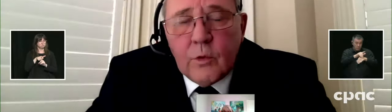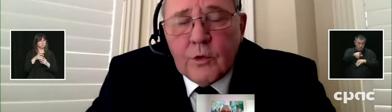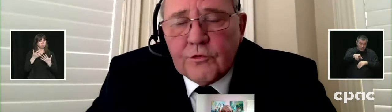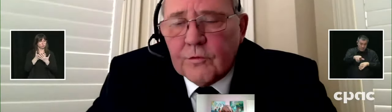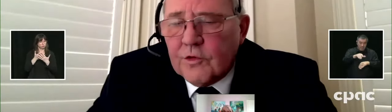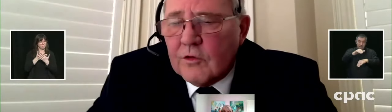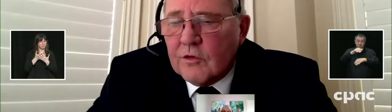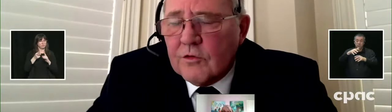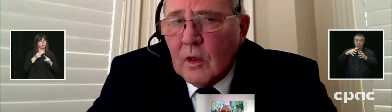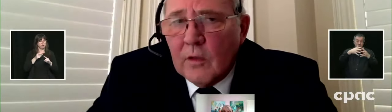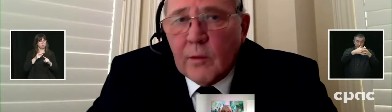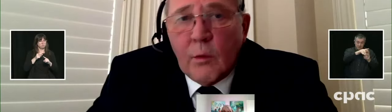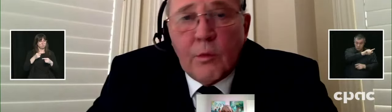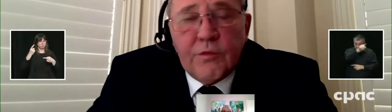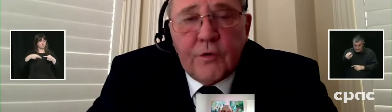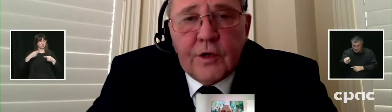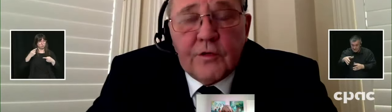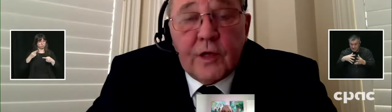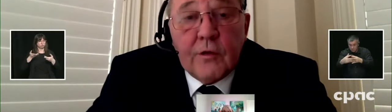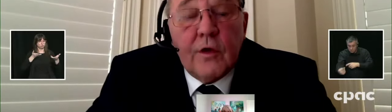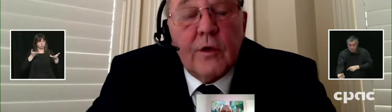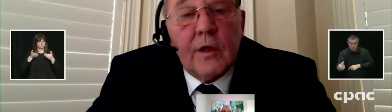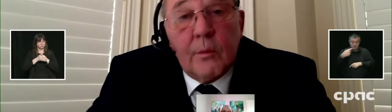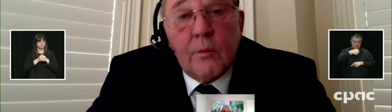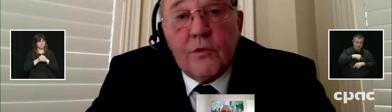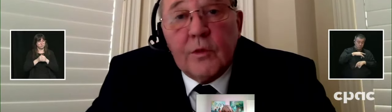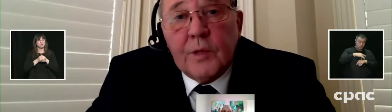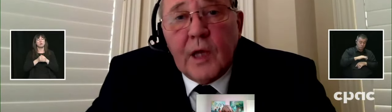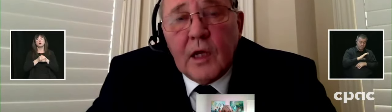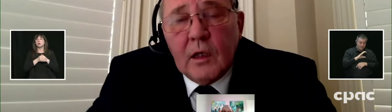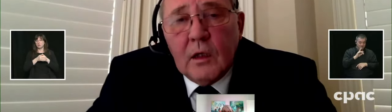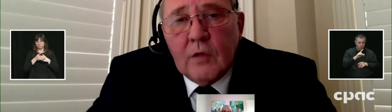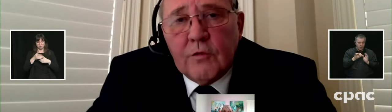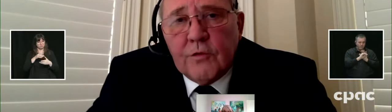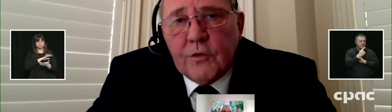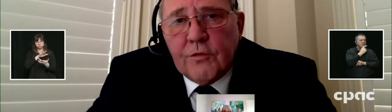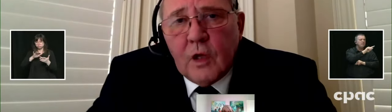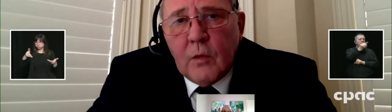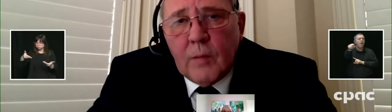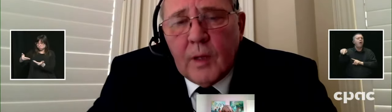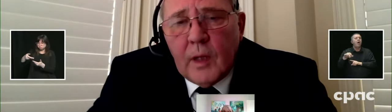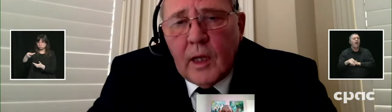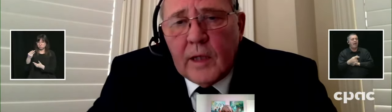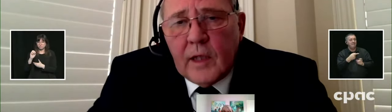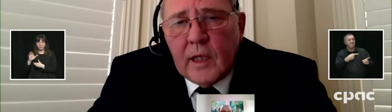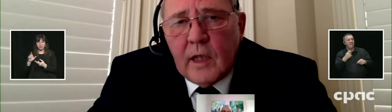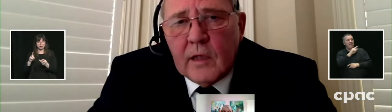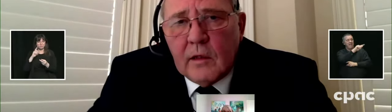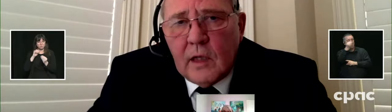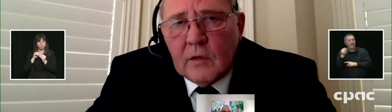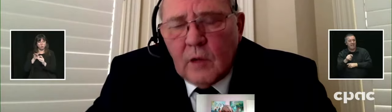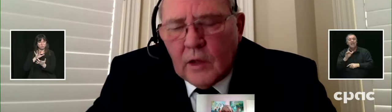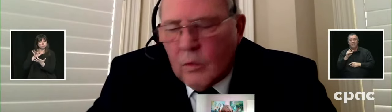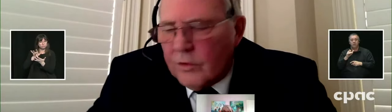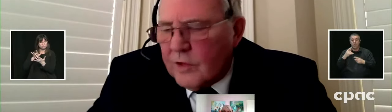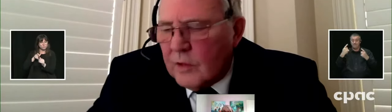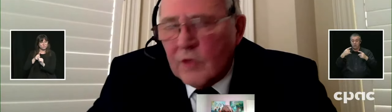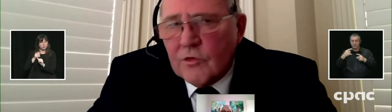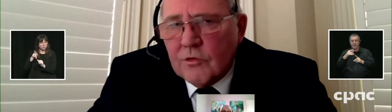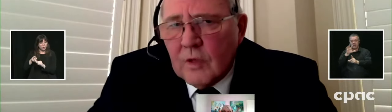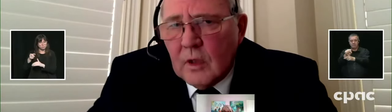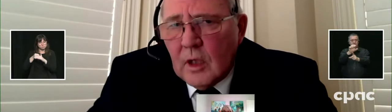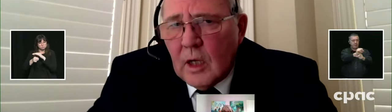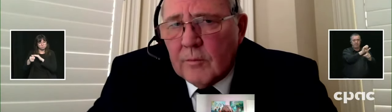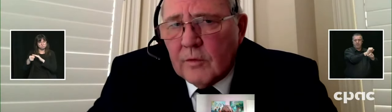by our border service agents. They were referred into Secretary and they were referred to PHAC for further follow-up and